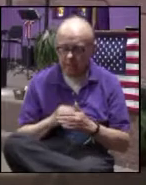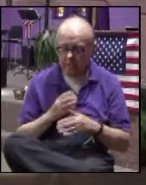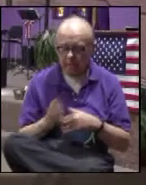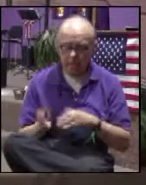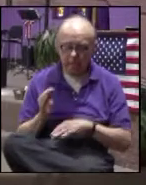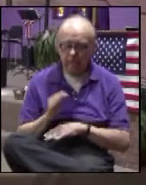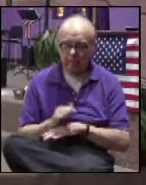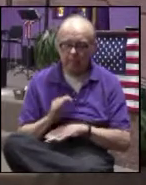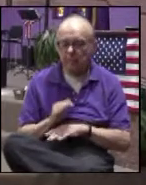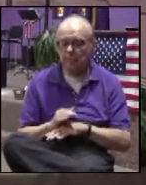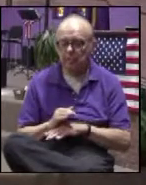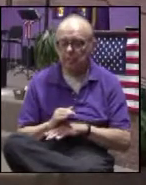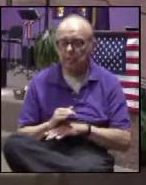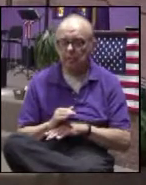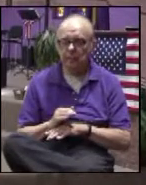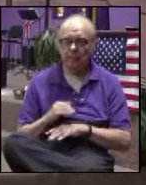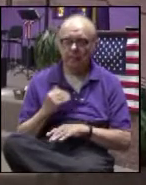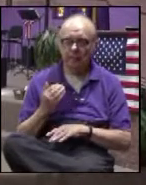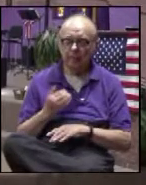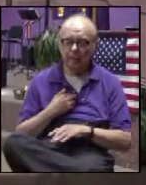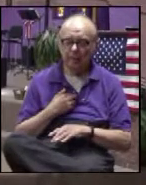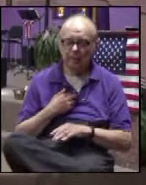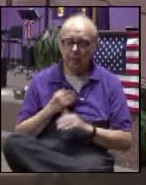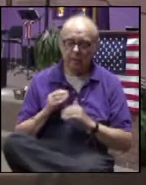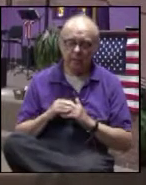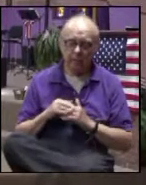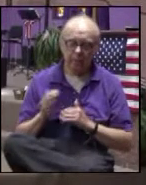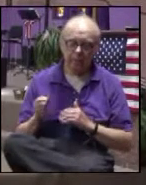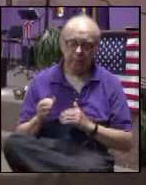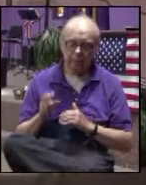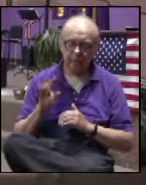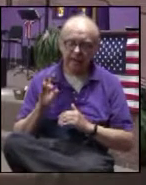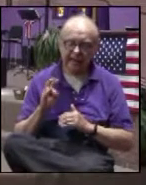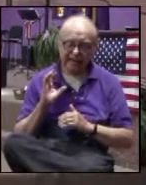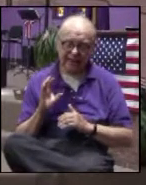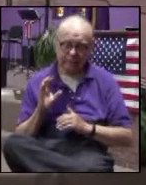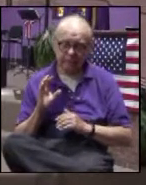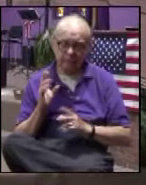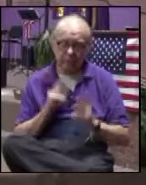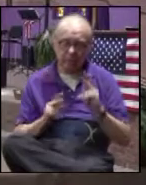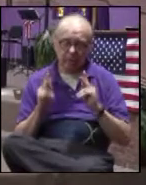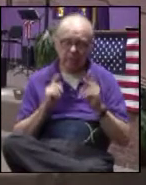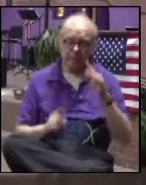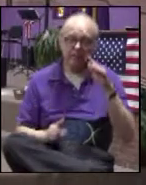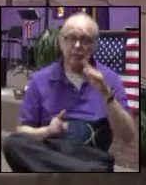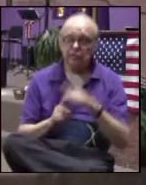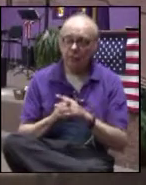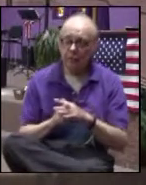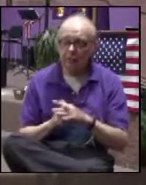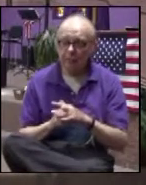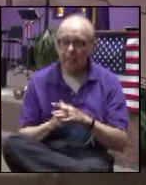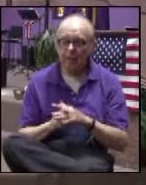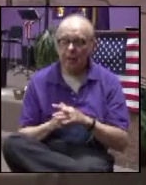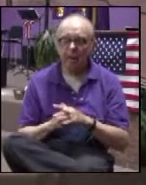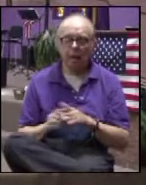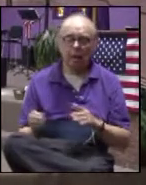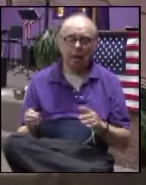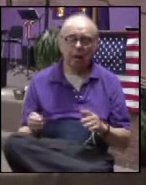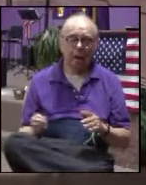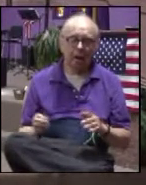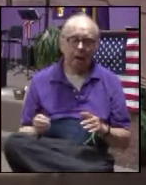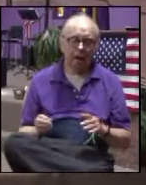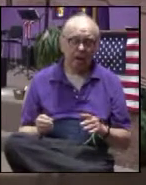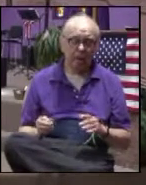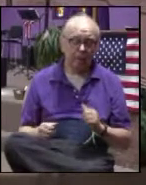night, we had over 700 people show up. And in large